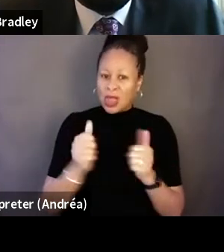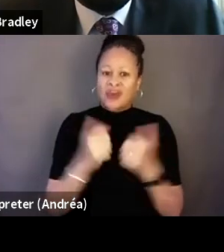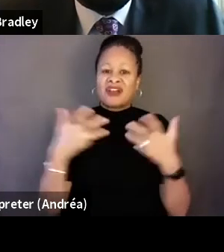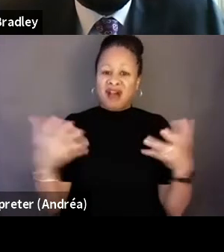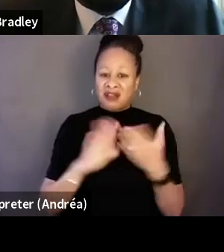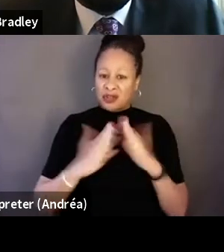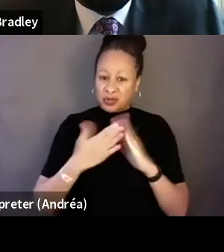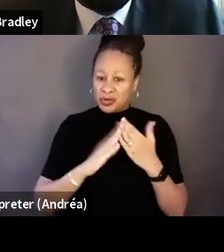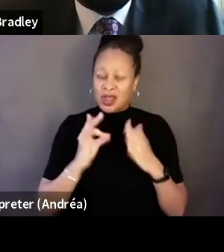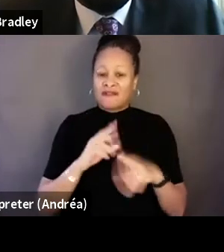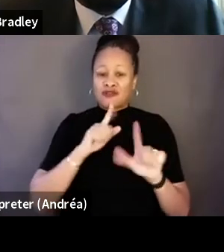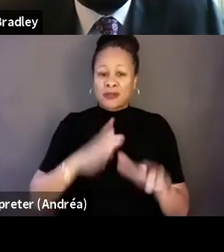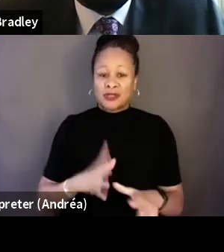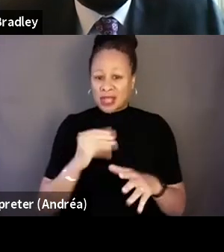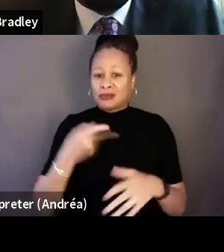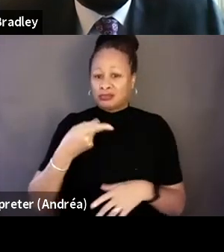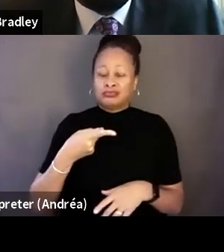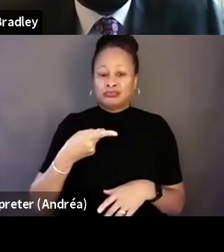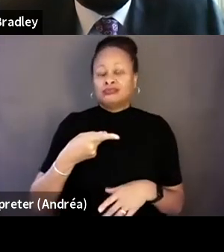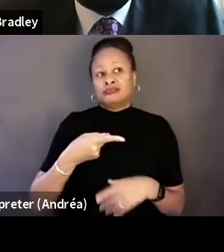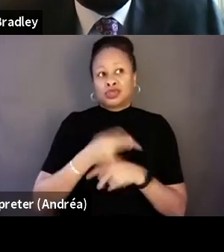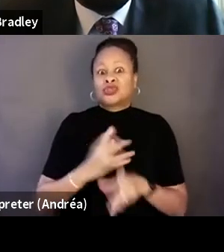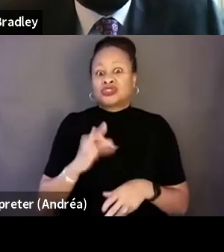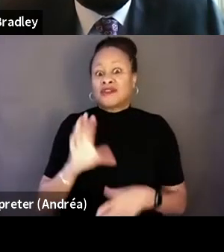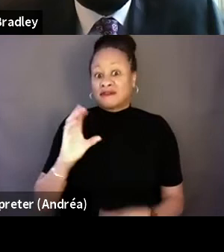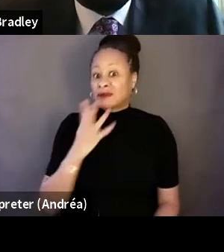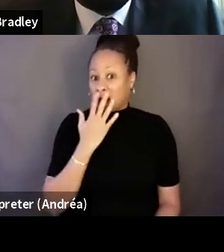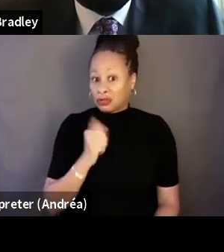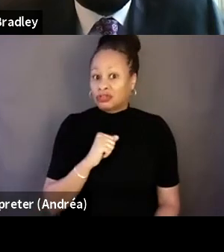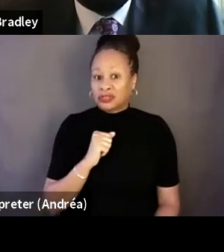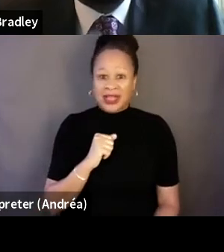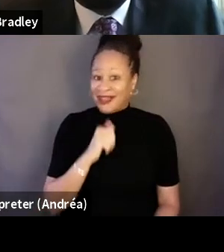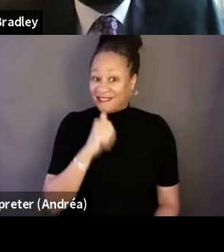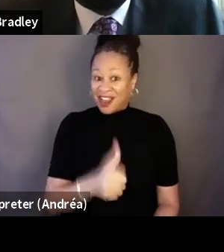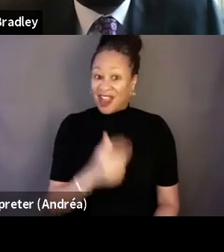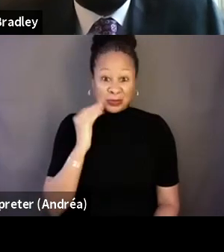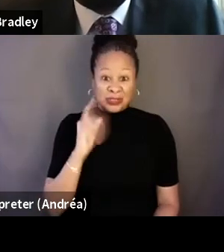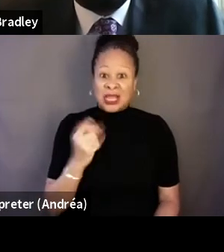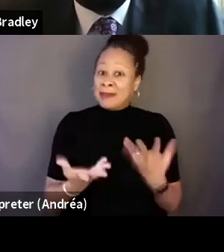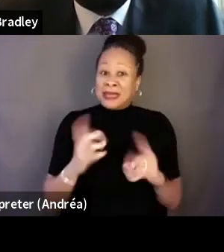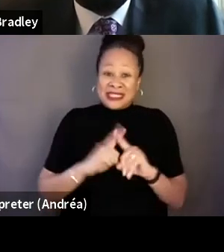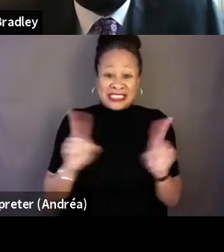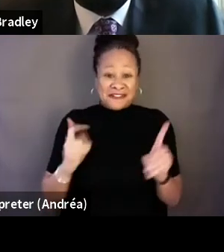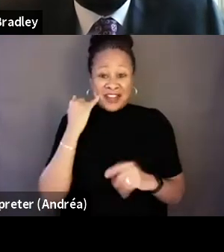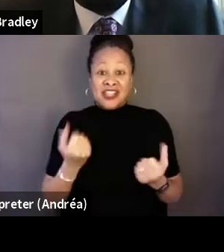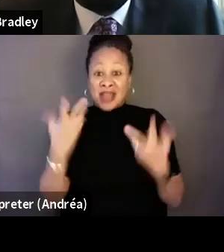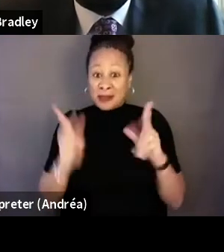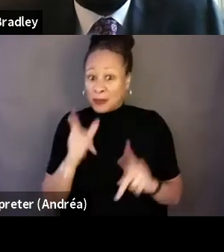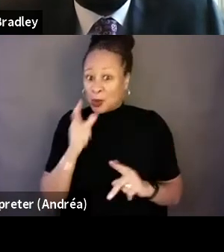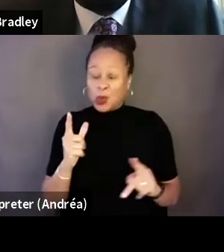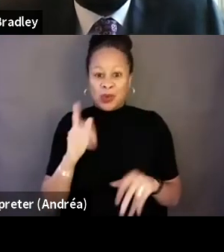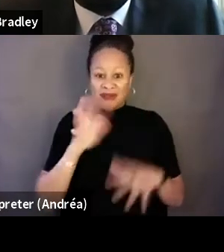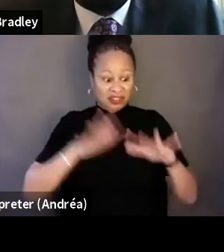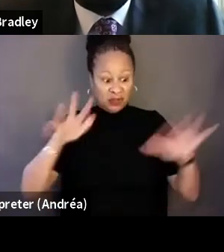community of reporters and producers of color. So maybe it would be different if there was a lot of people around who looked like that and had really